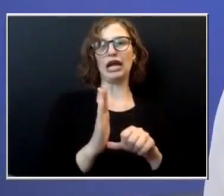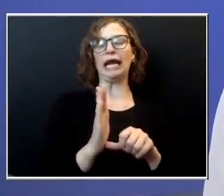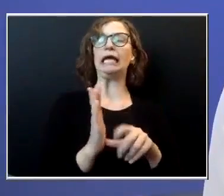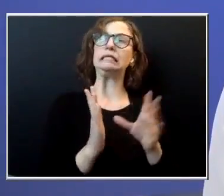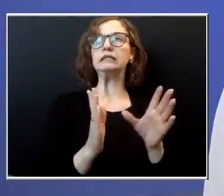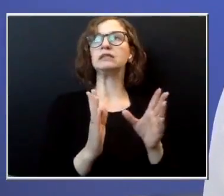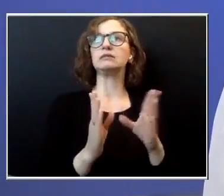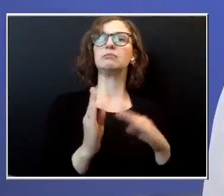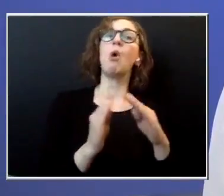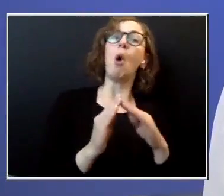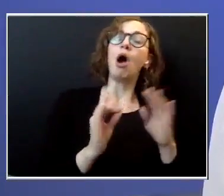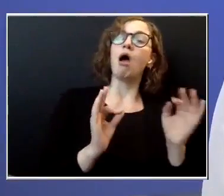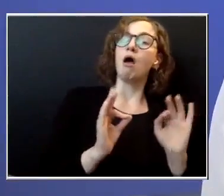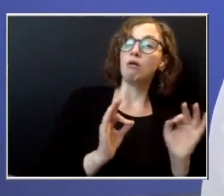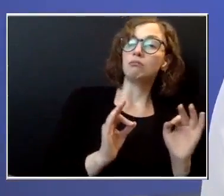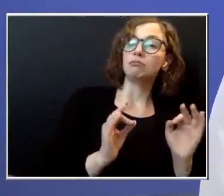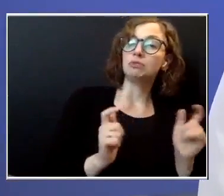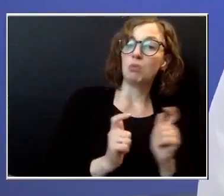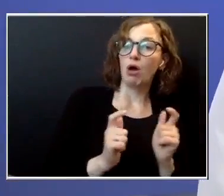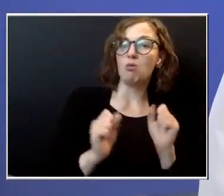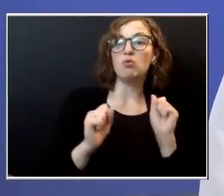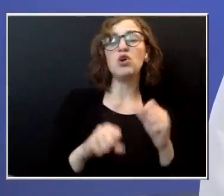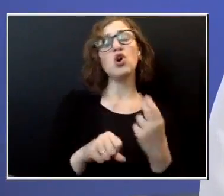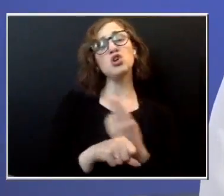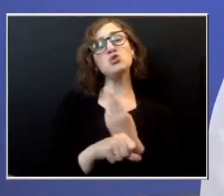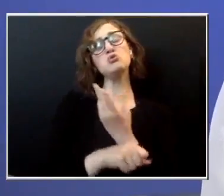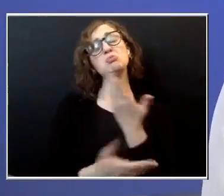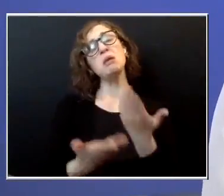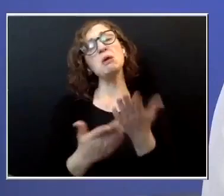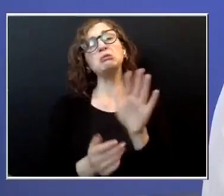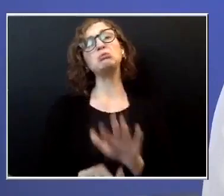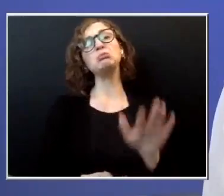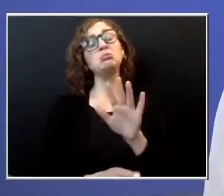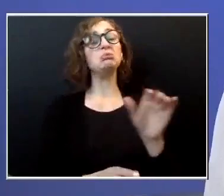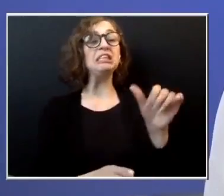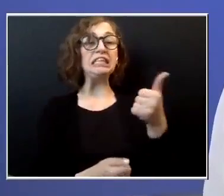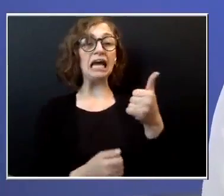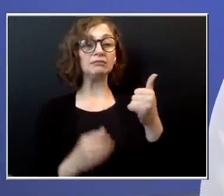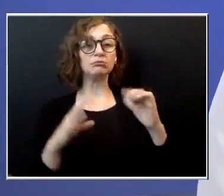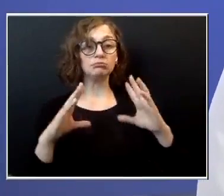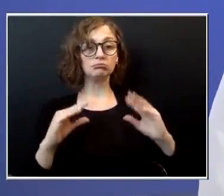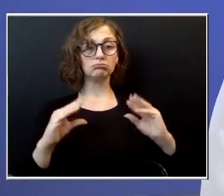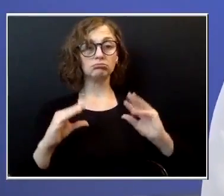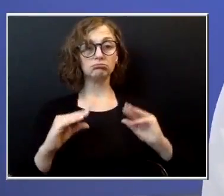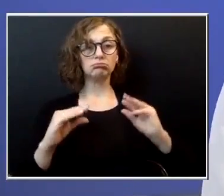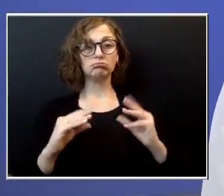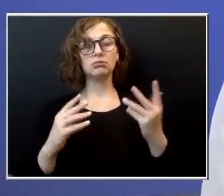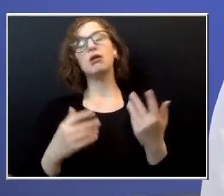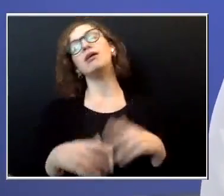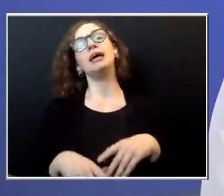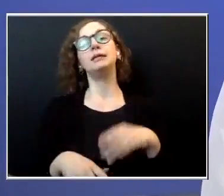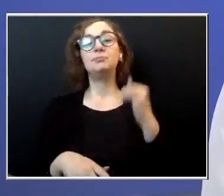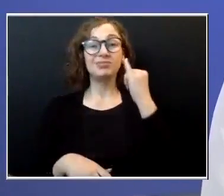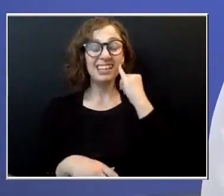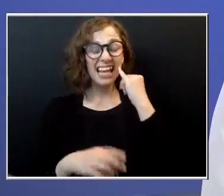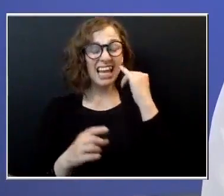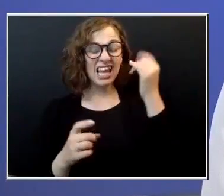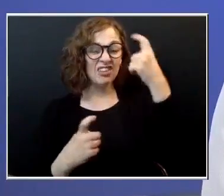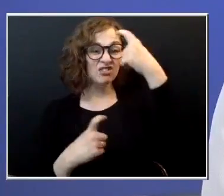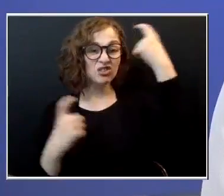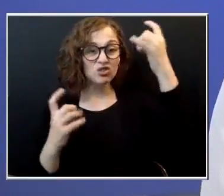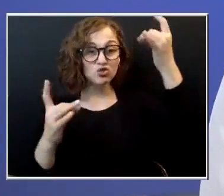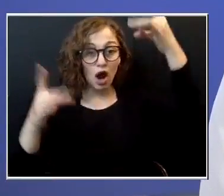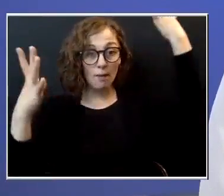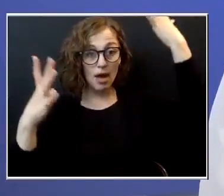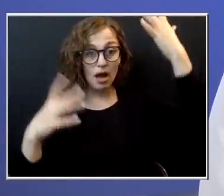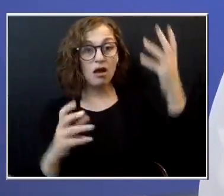just maybe 10. But if we're doing trauma, we can use anywhere upwards to 200 or more